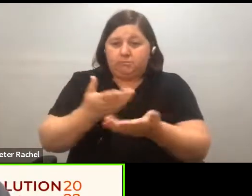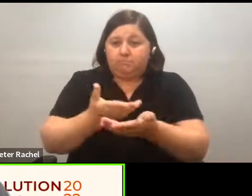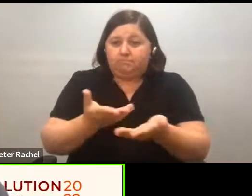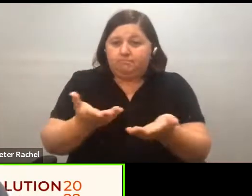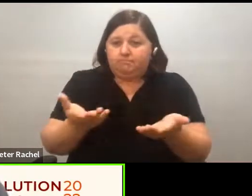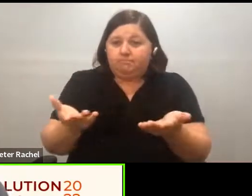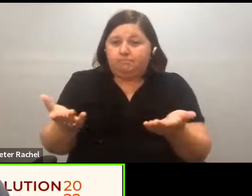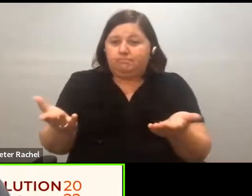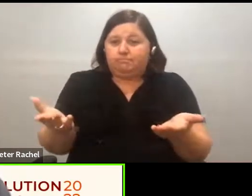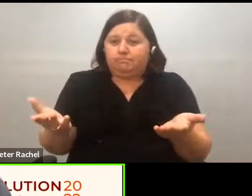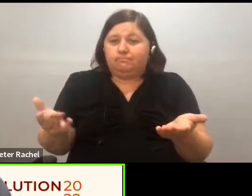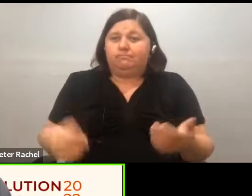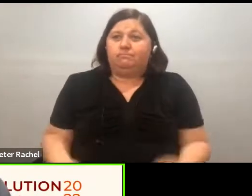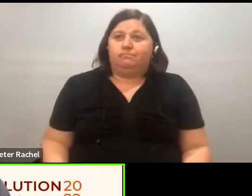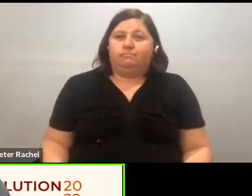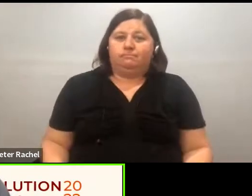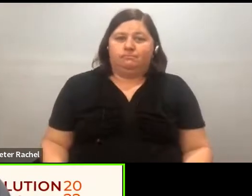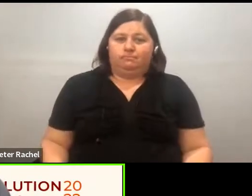Ines?